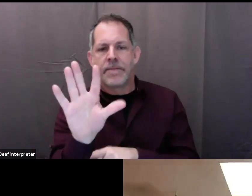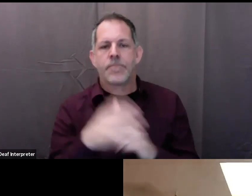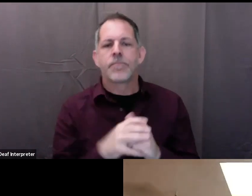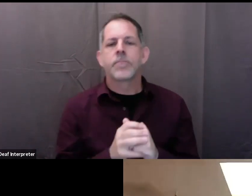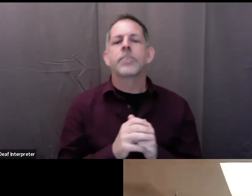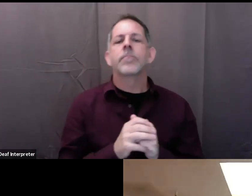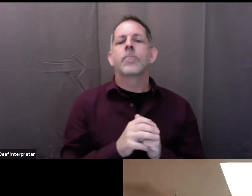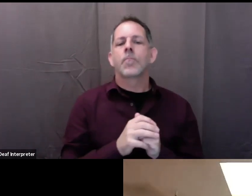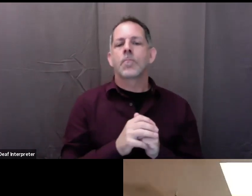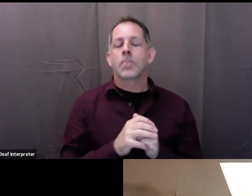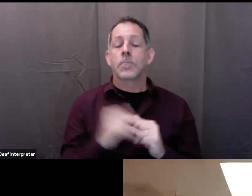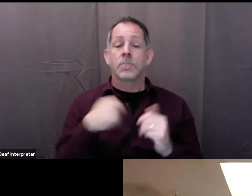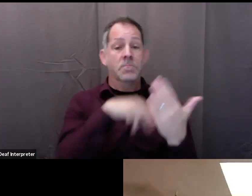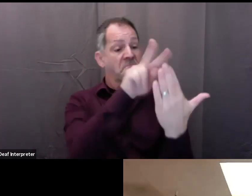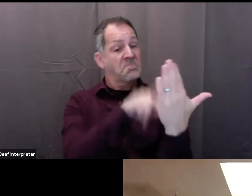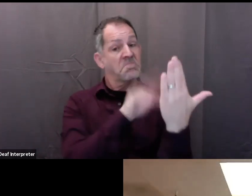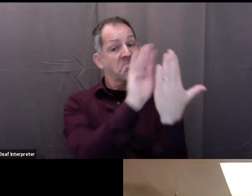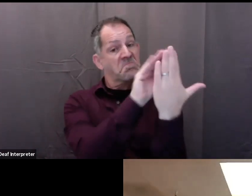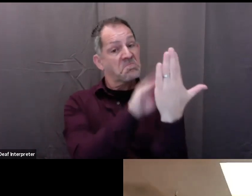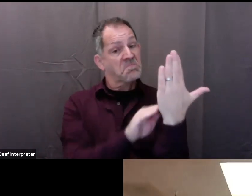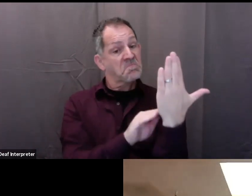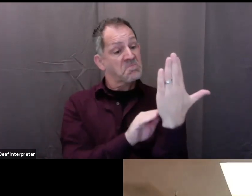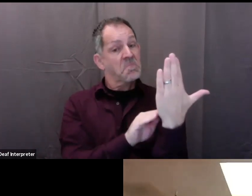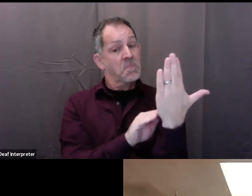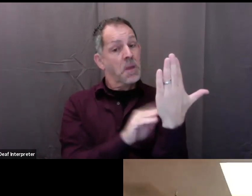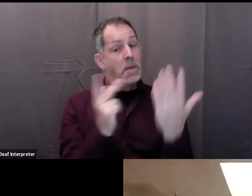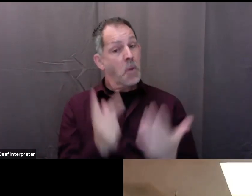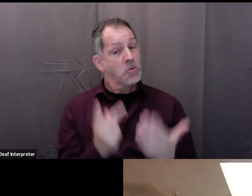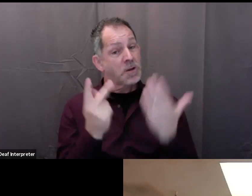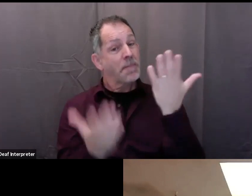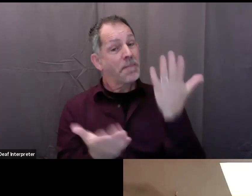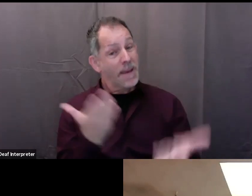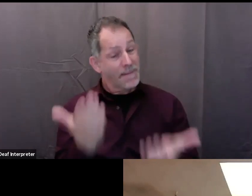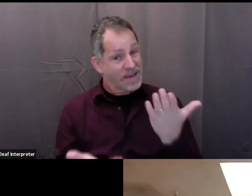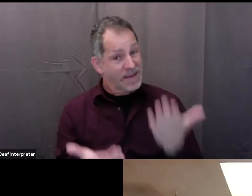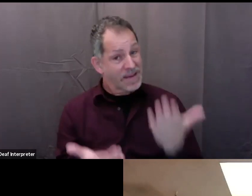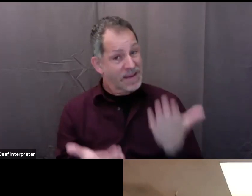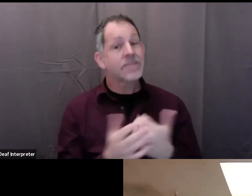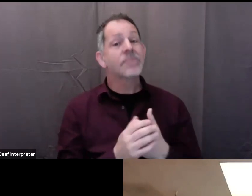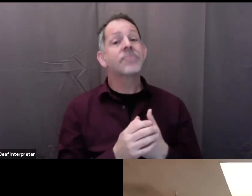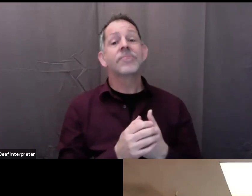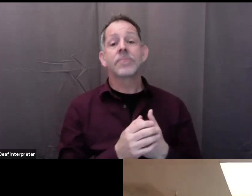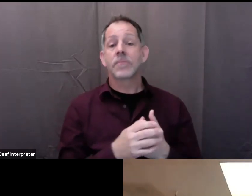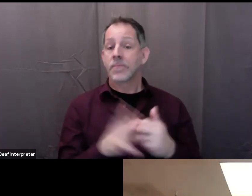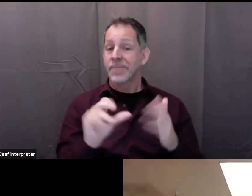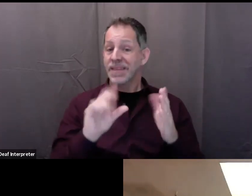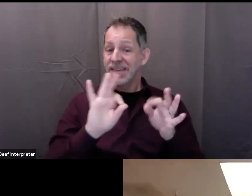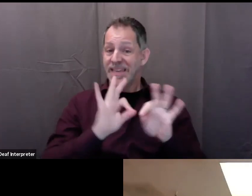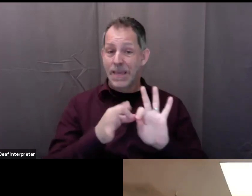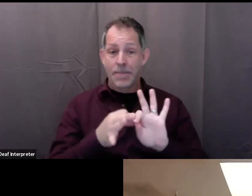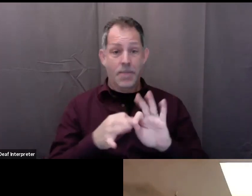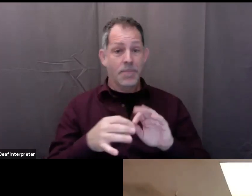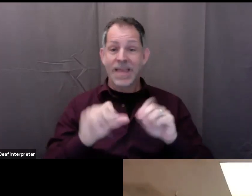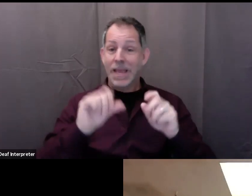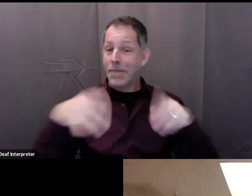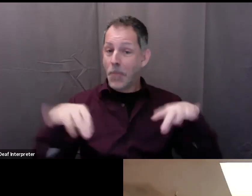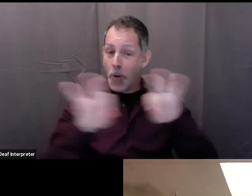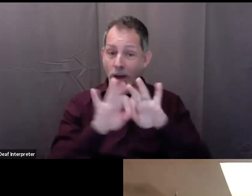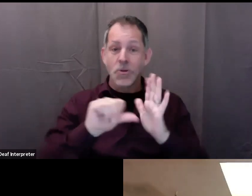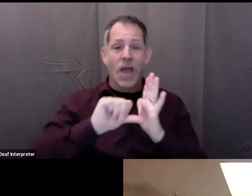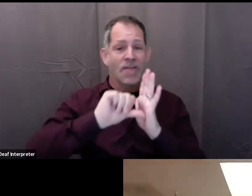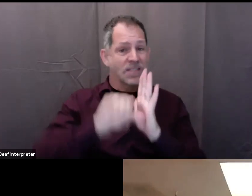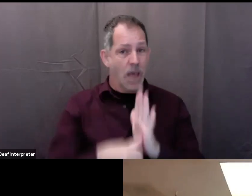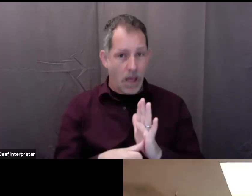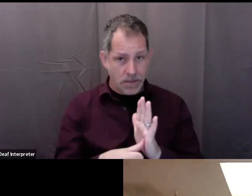behind it is there would be emphasizing loosening restrictions a bit on outdoor gatherings. So kind of